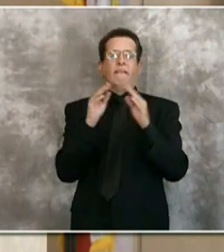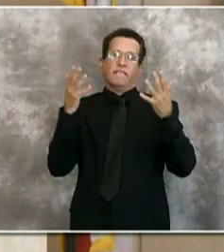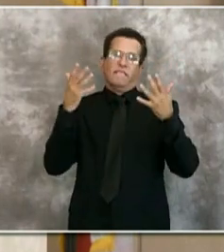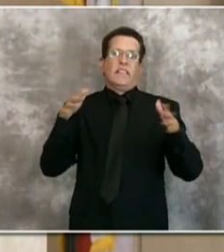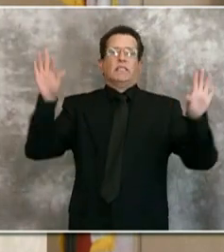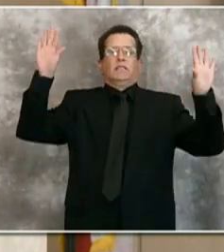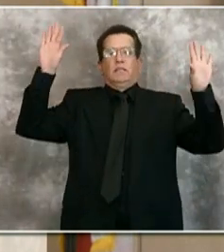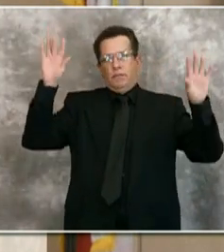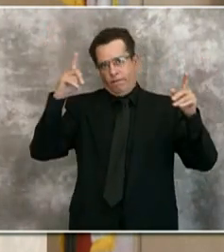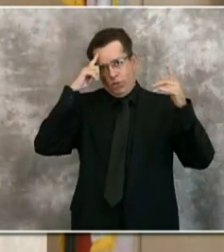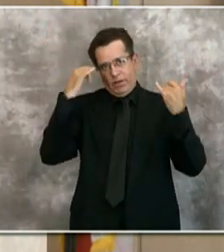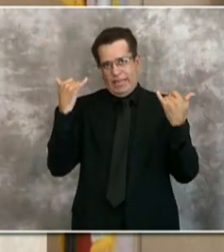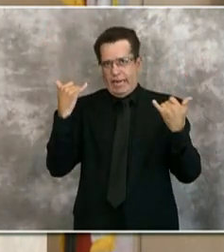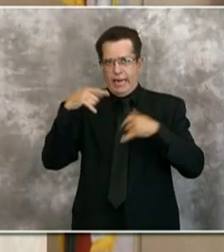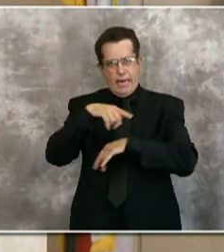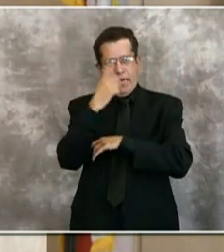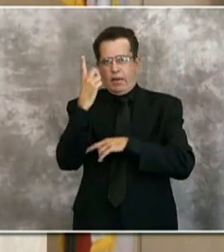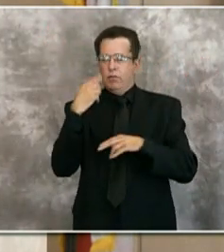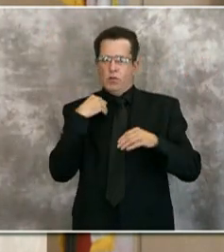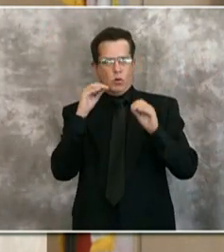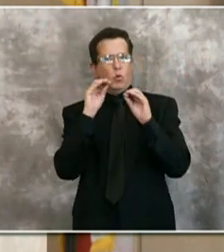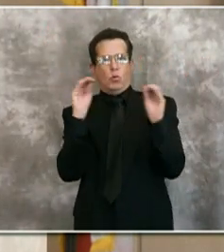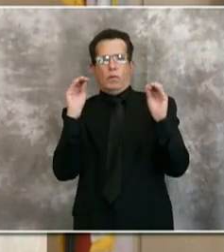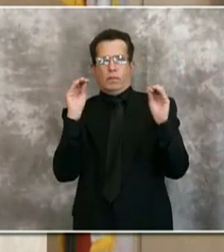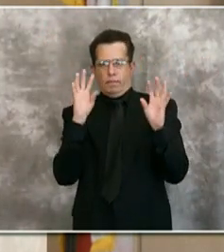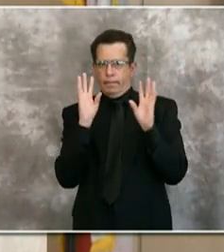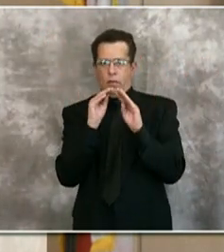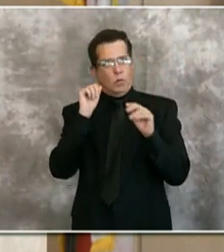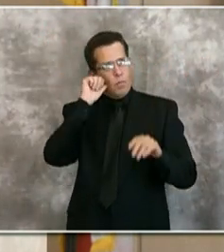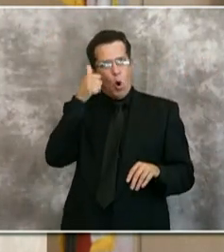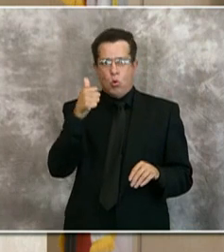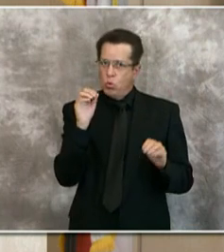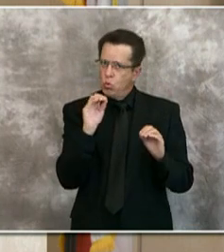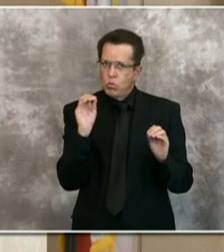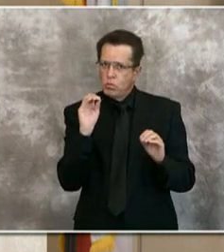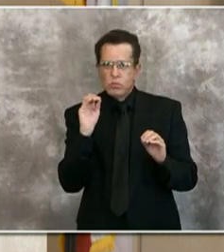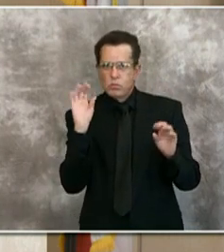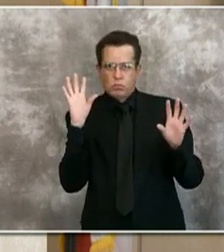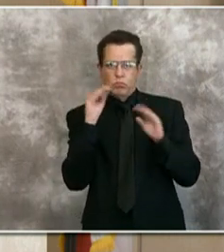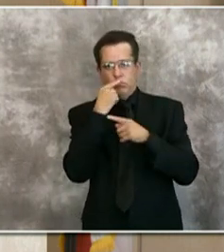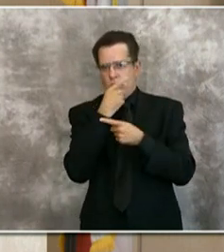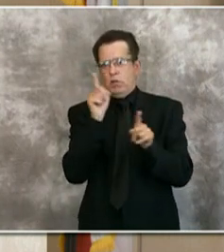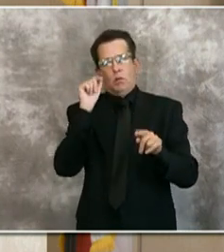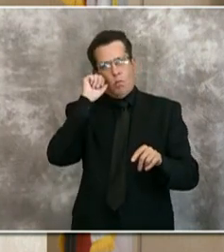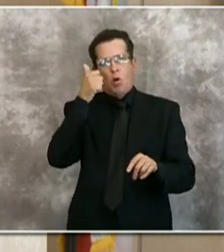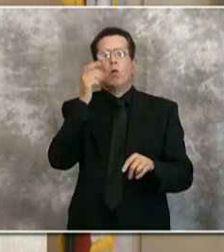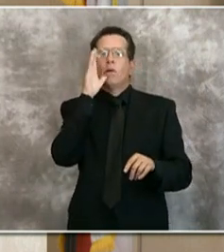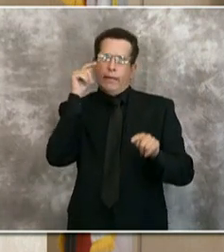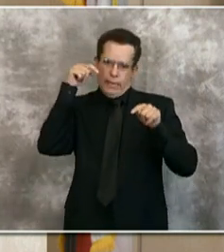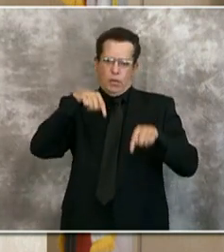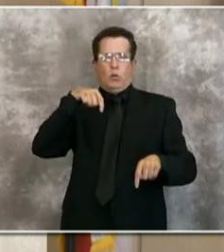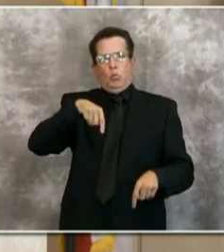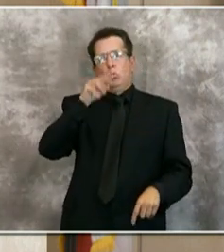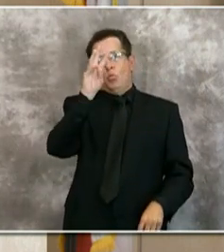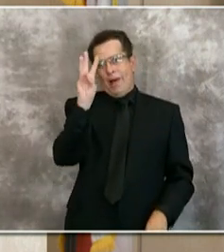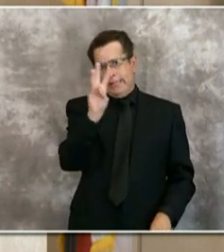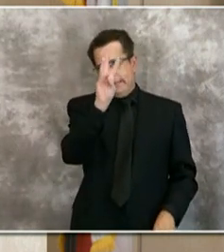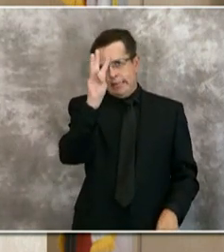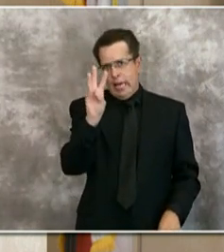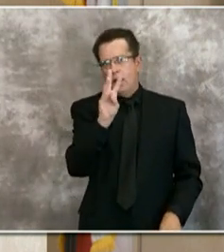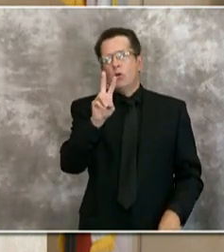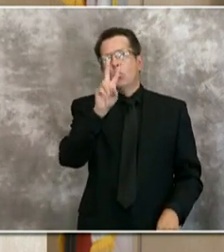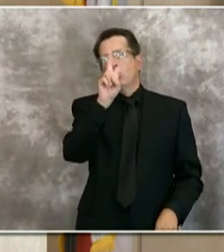Just a reminder that we do not have a scheduled media briefing tomorrow, but we will be back here on Wednesday at